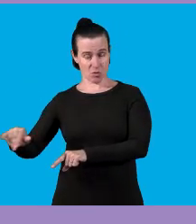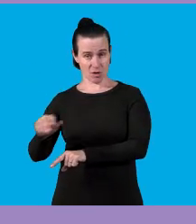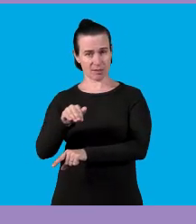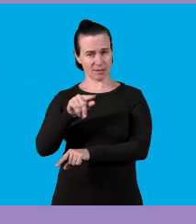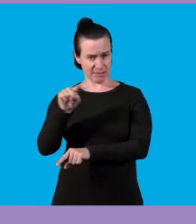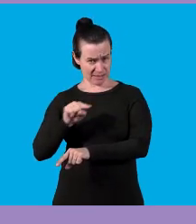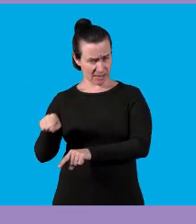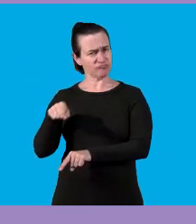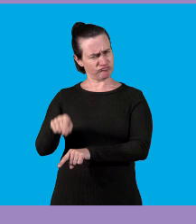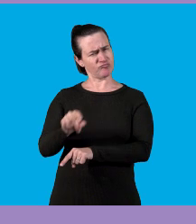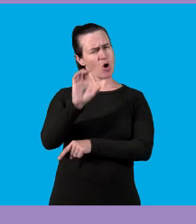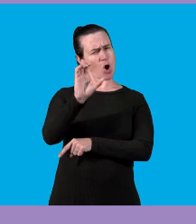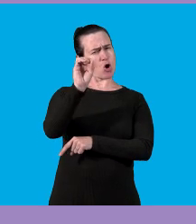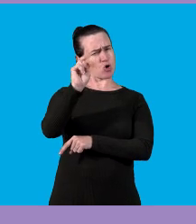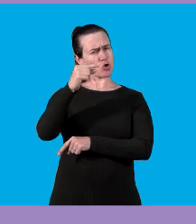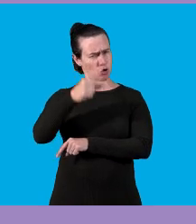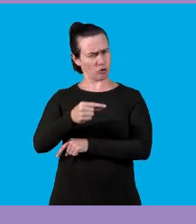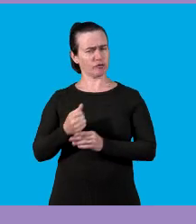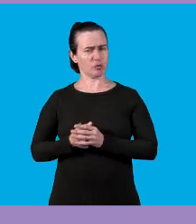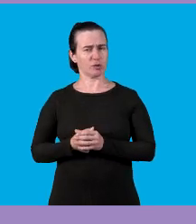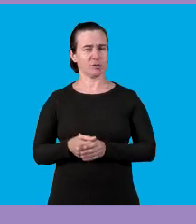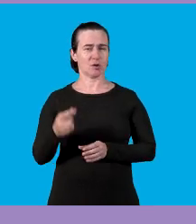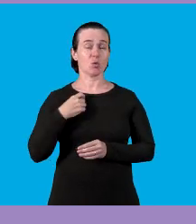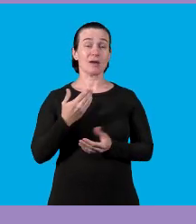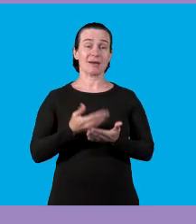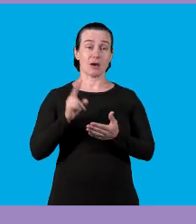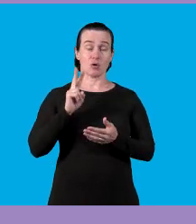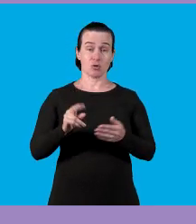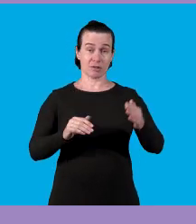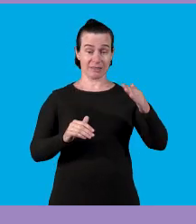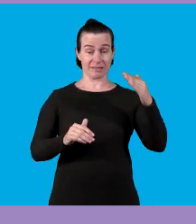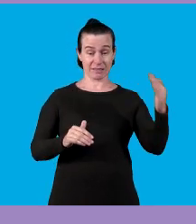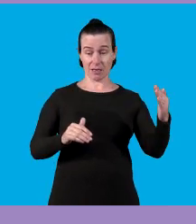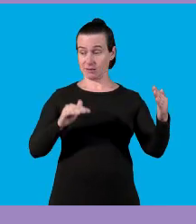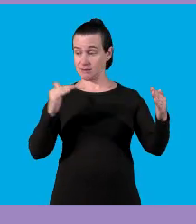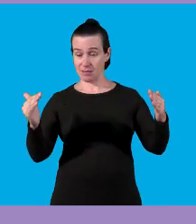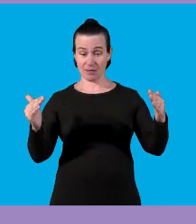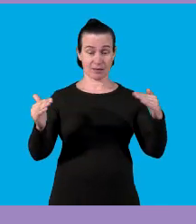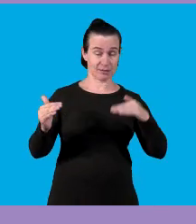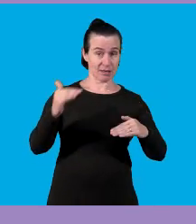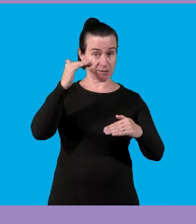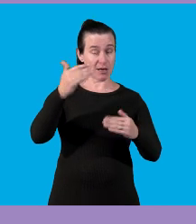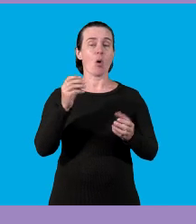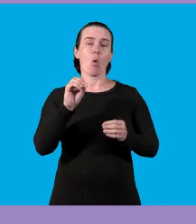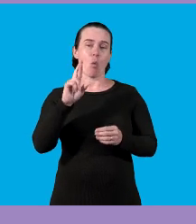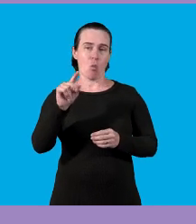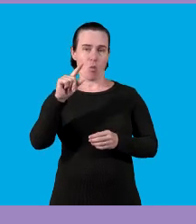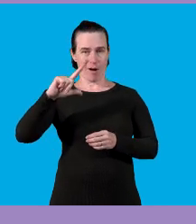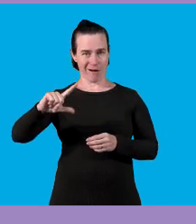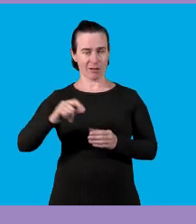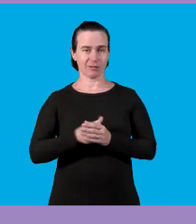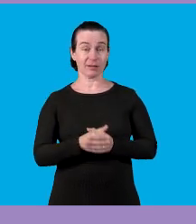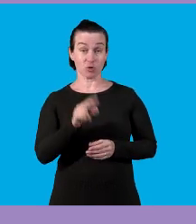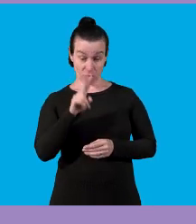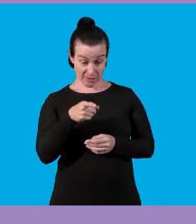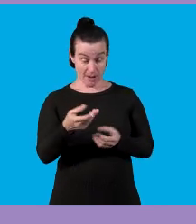WXYZ are congruent. Again, we said we'd look at the sides and the angles to prove congruency, and